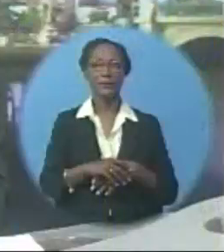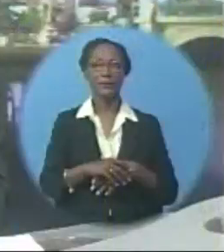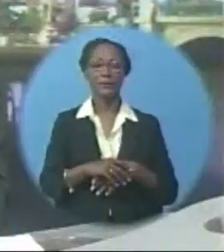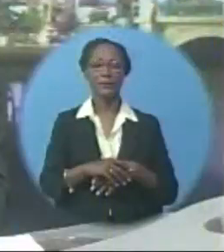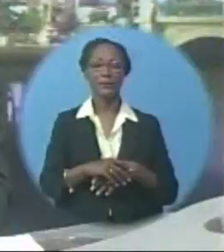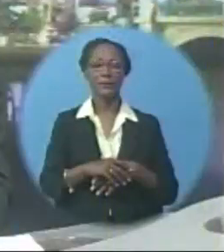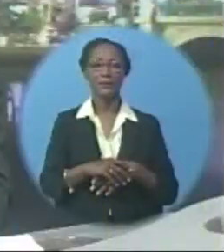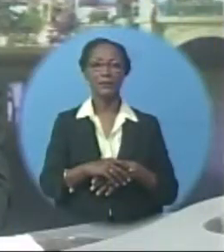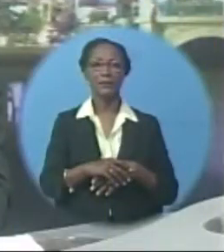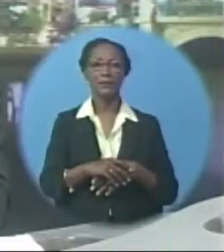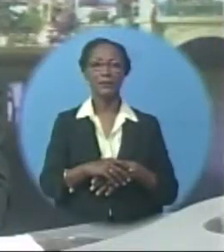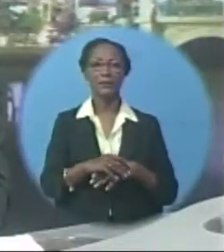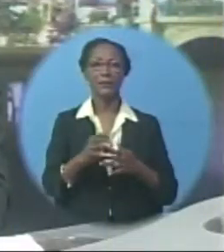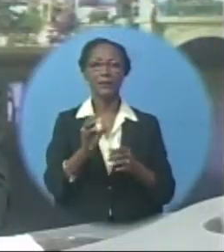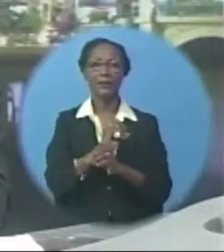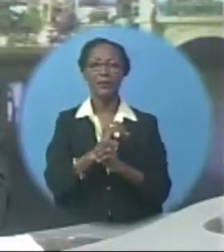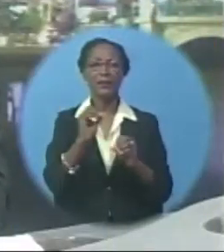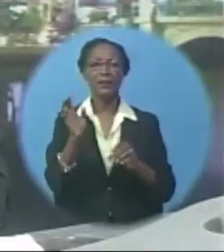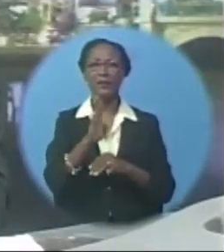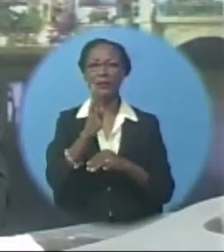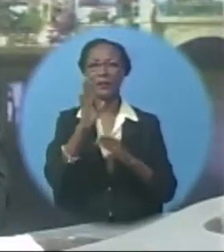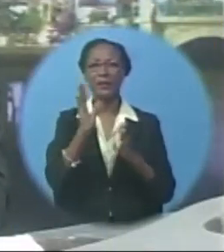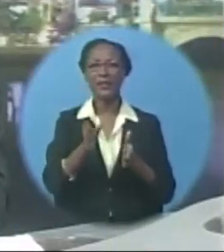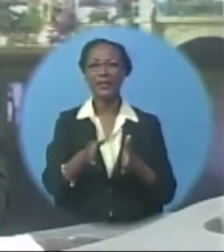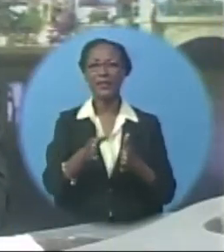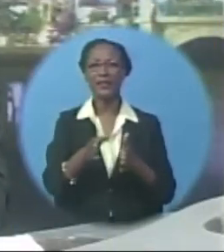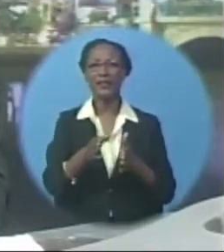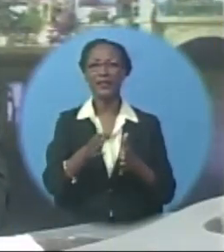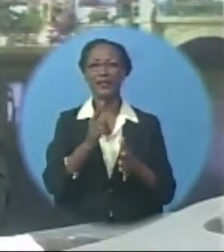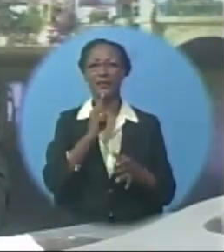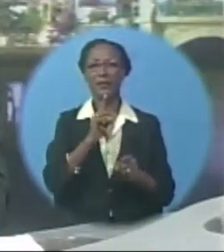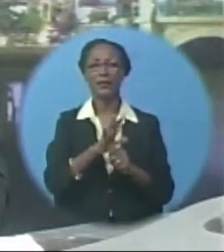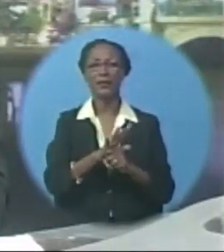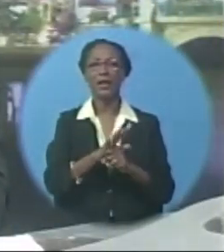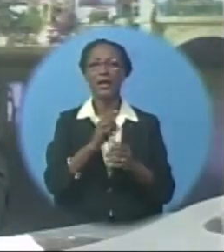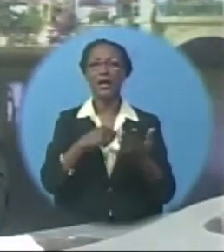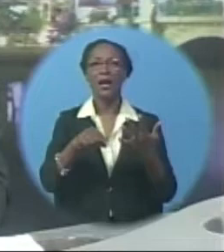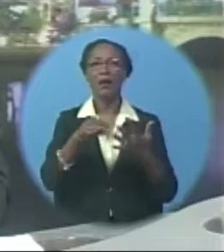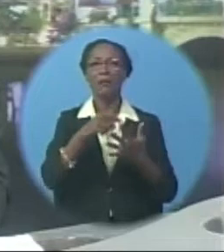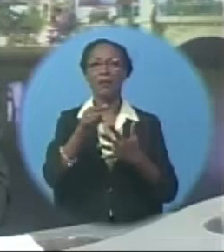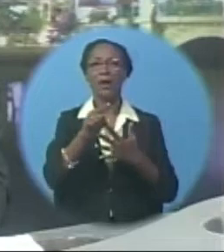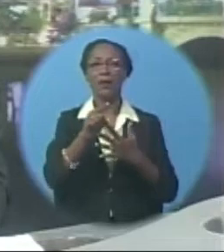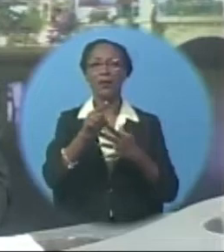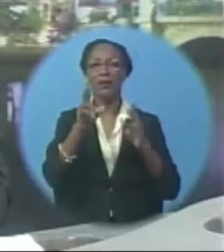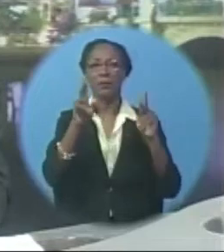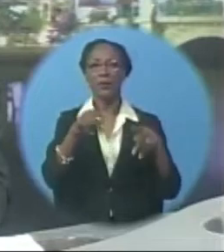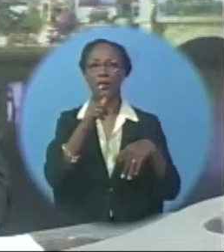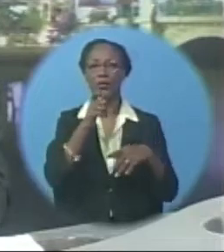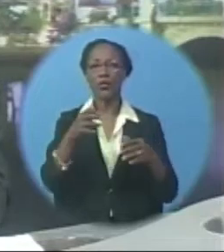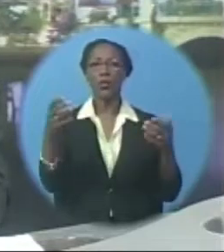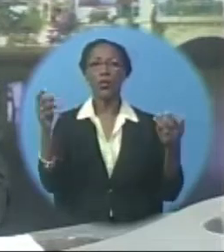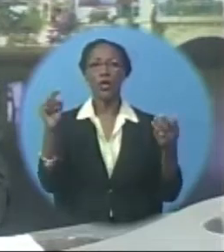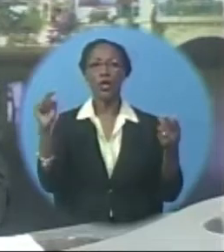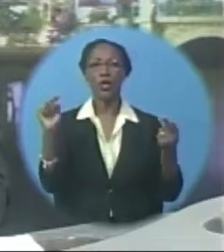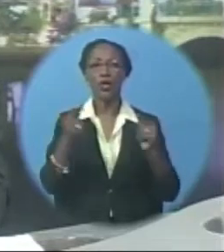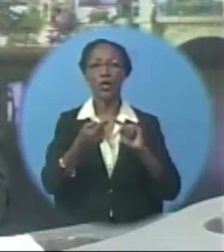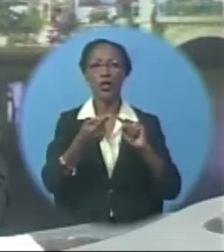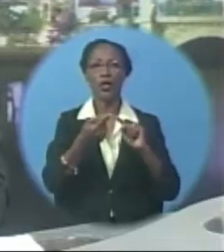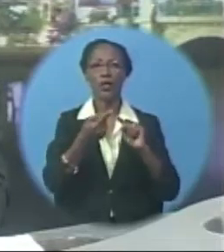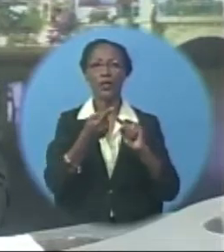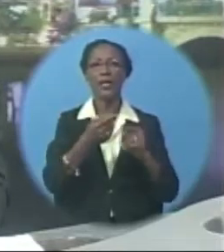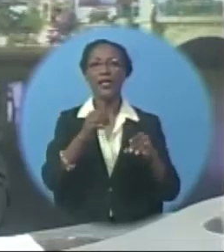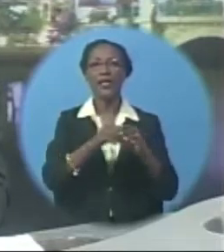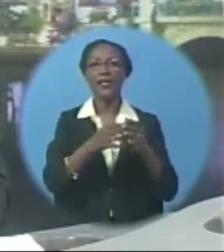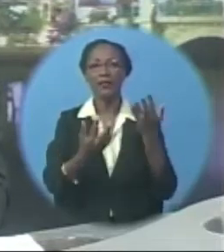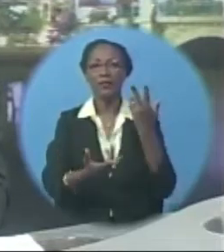News. No Barbadians have been confirmed among the casualties nor injured from the fire that swept through the Grenfell